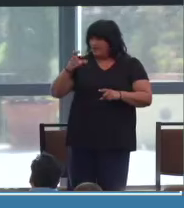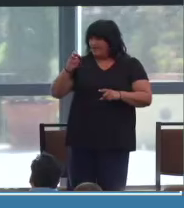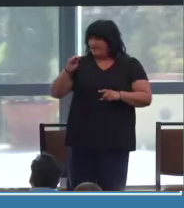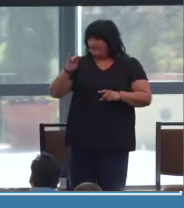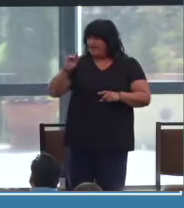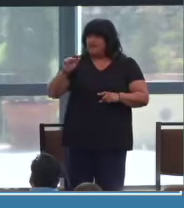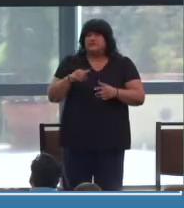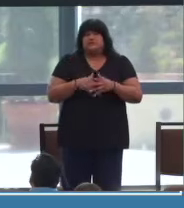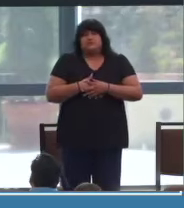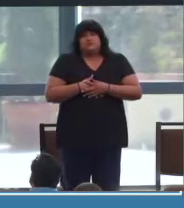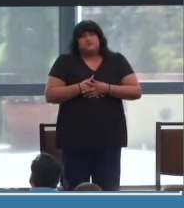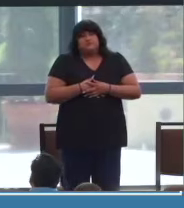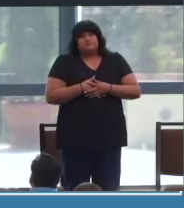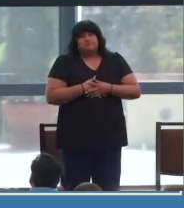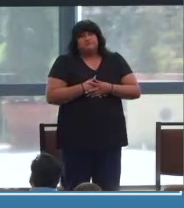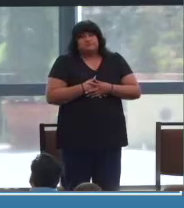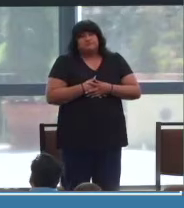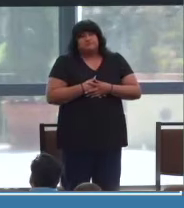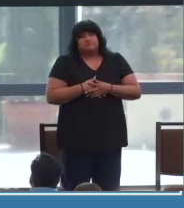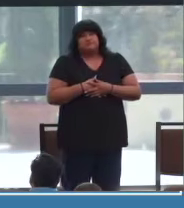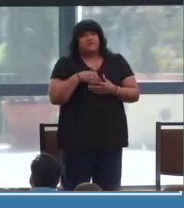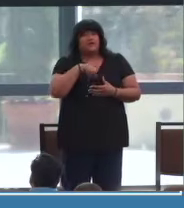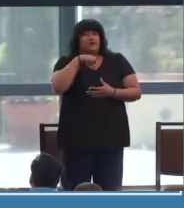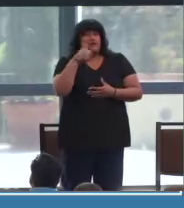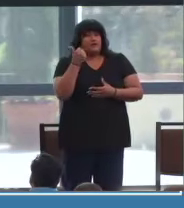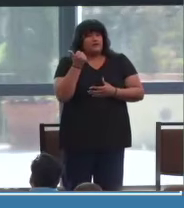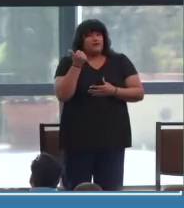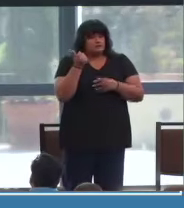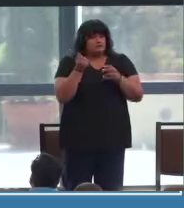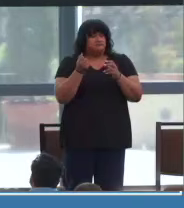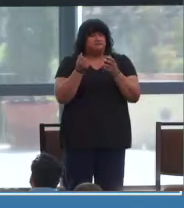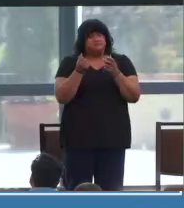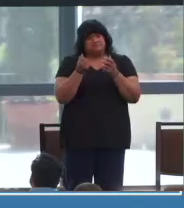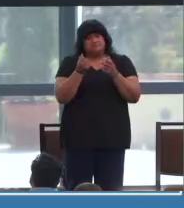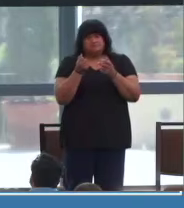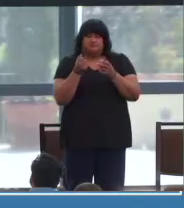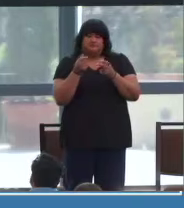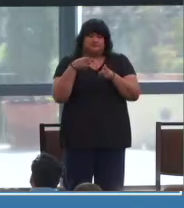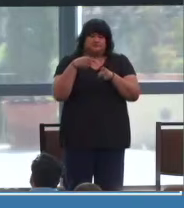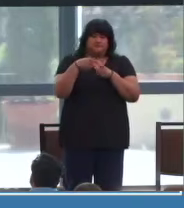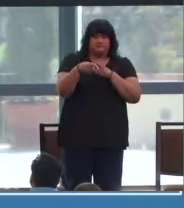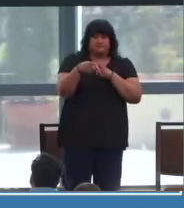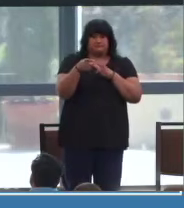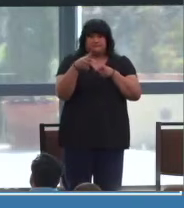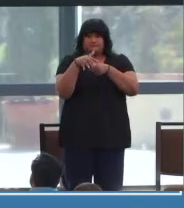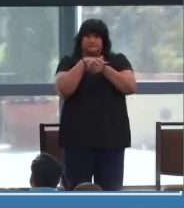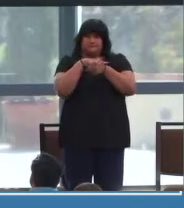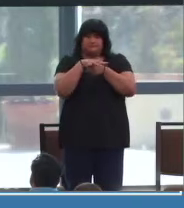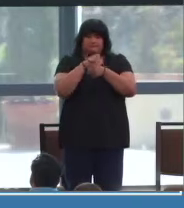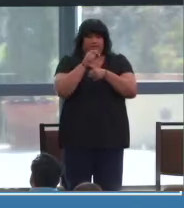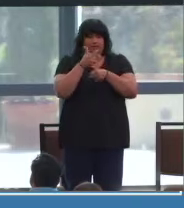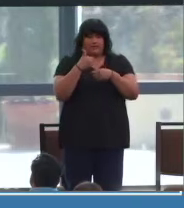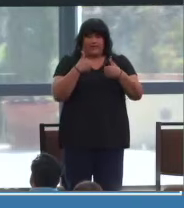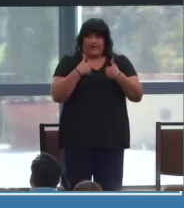Yeah, this is another one of those areas where we don't have a lot of really good data for